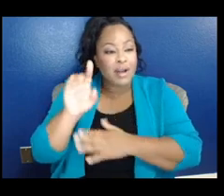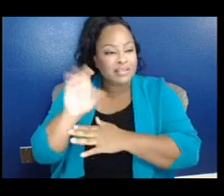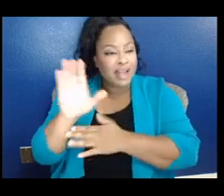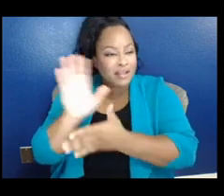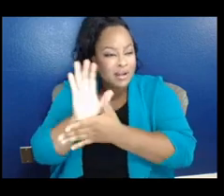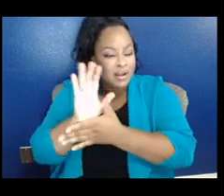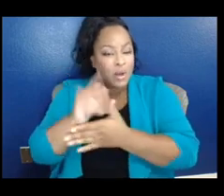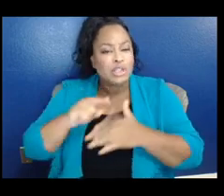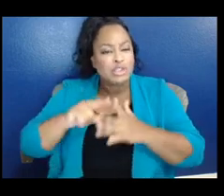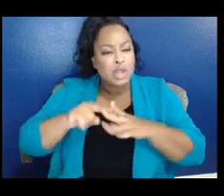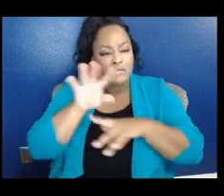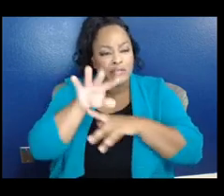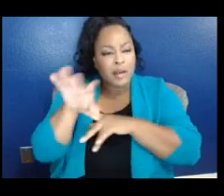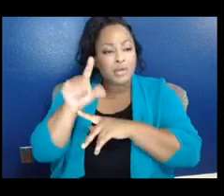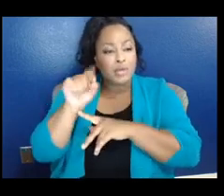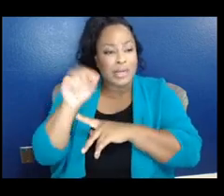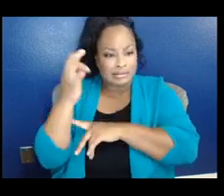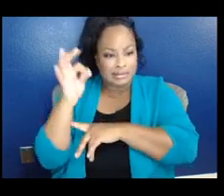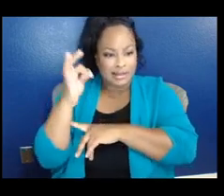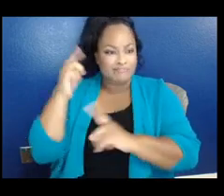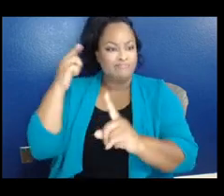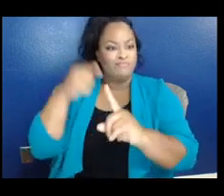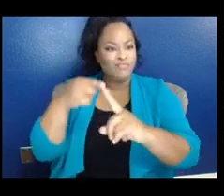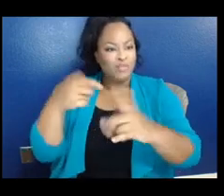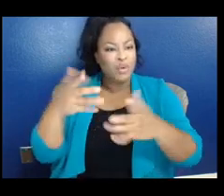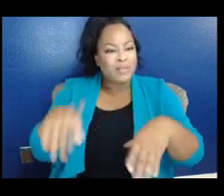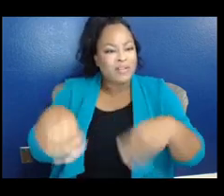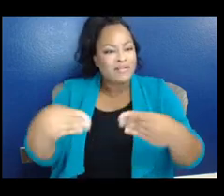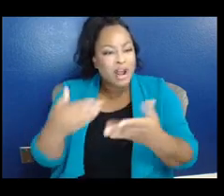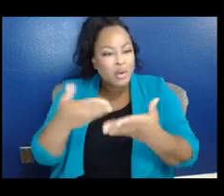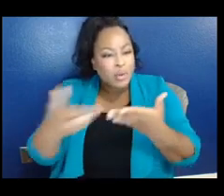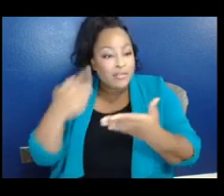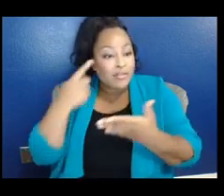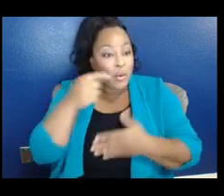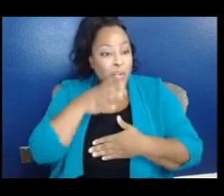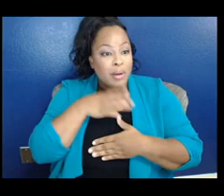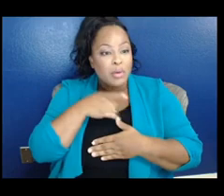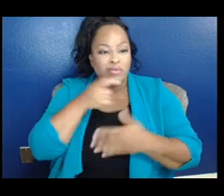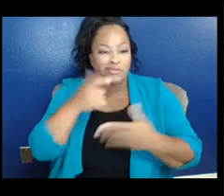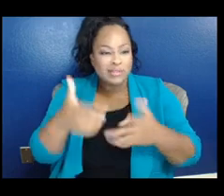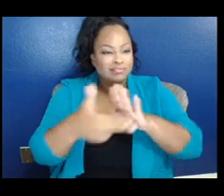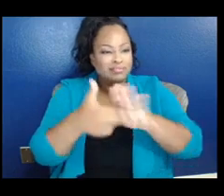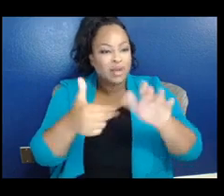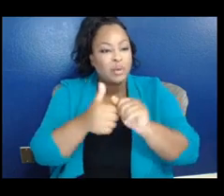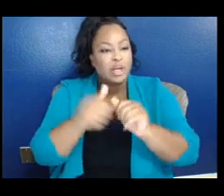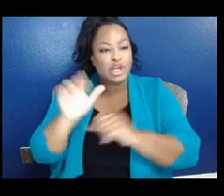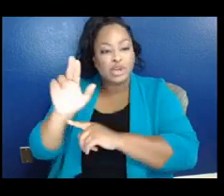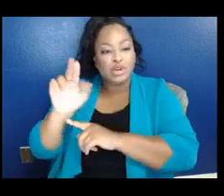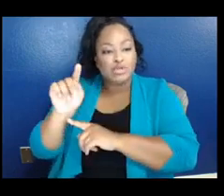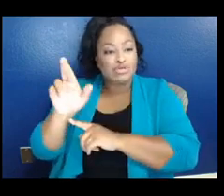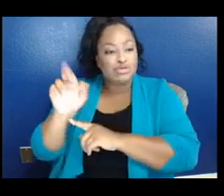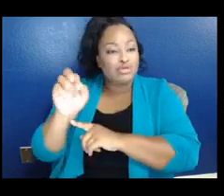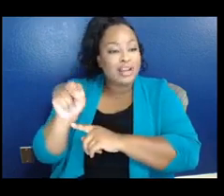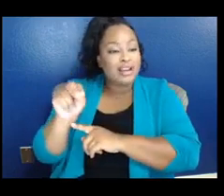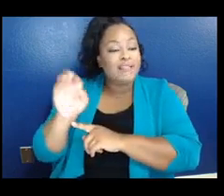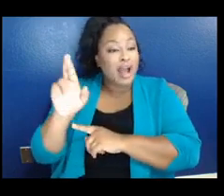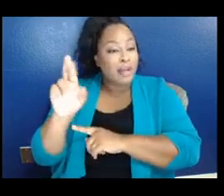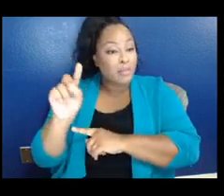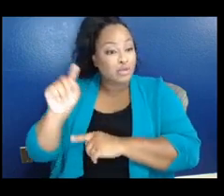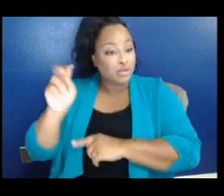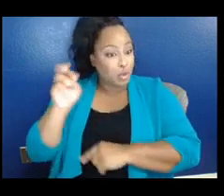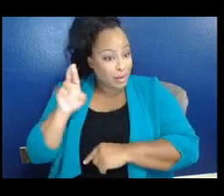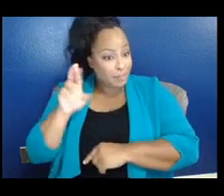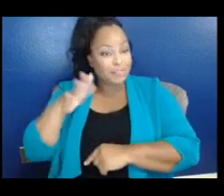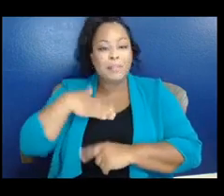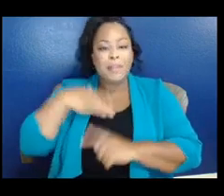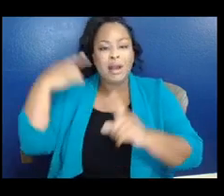in 2019 with the intention of providing resources for women who had been diagnosed with uterine fibroid tumors. And my goal was also to